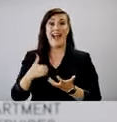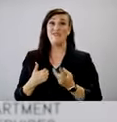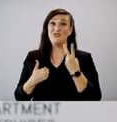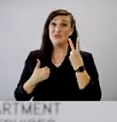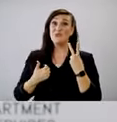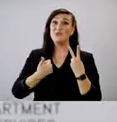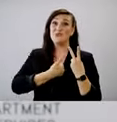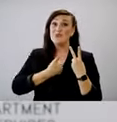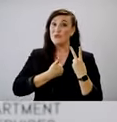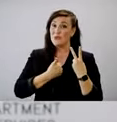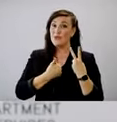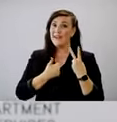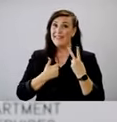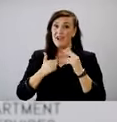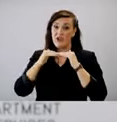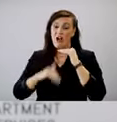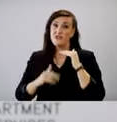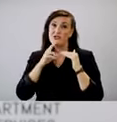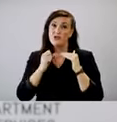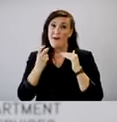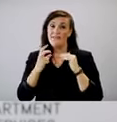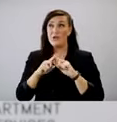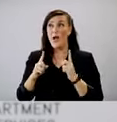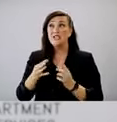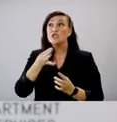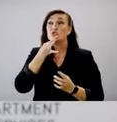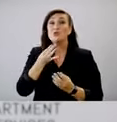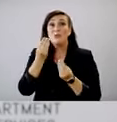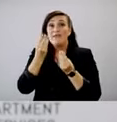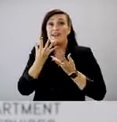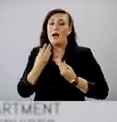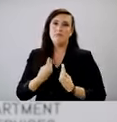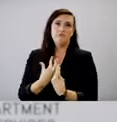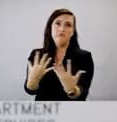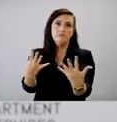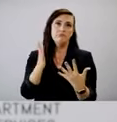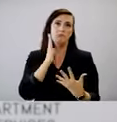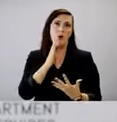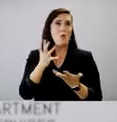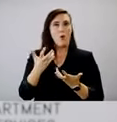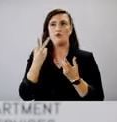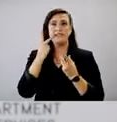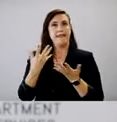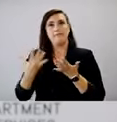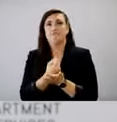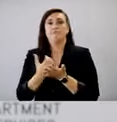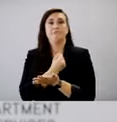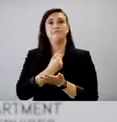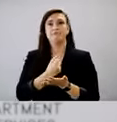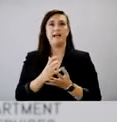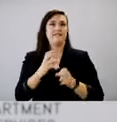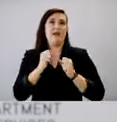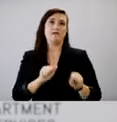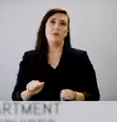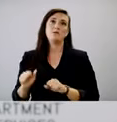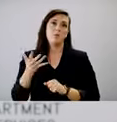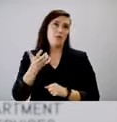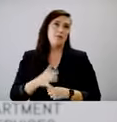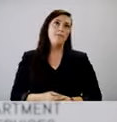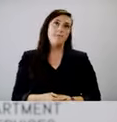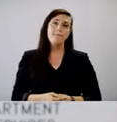2 that are in that age category. So as soon as we find out, we'll let everybody know because we want to get as many people vaccinated as quickly as